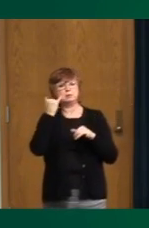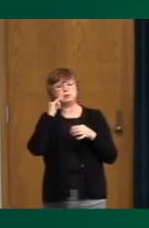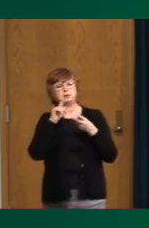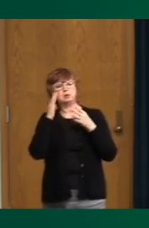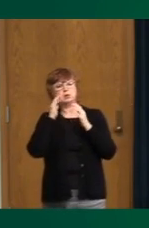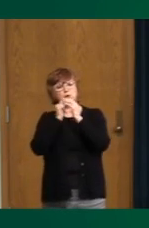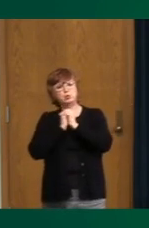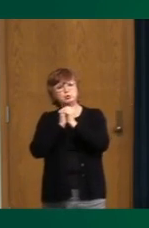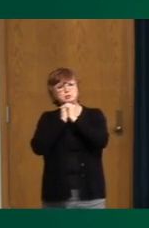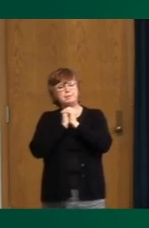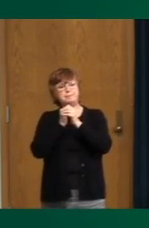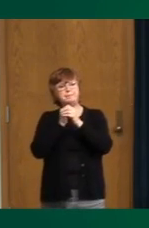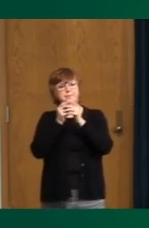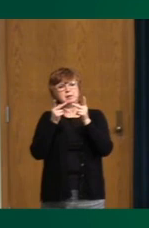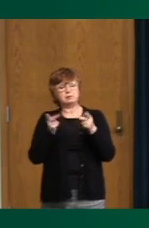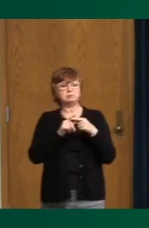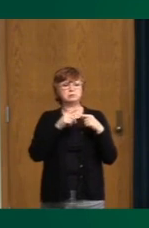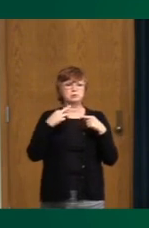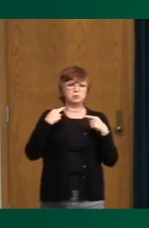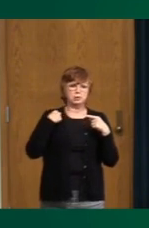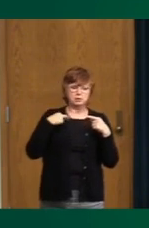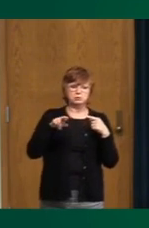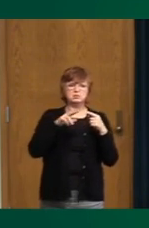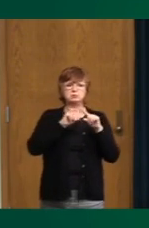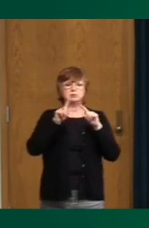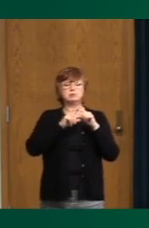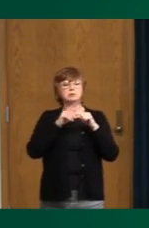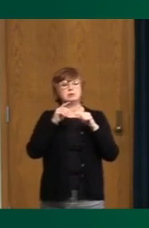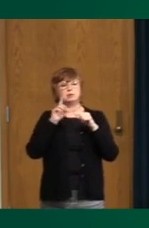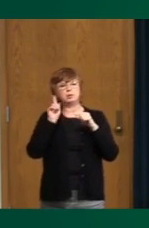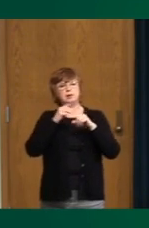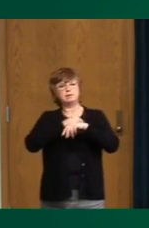done extremely well. Over Easter, we saw that a lot of